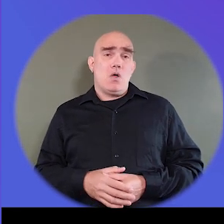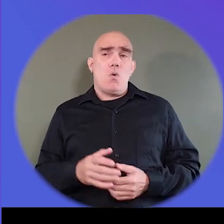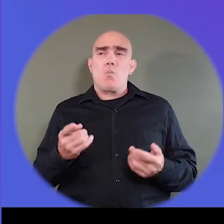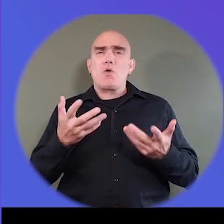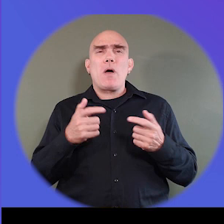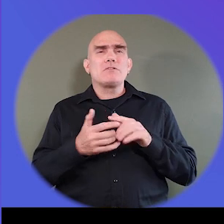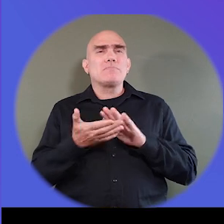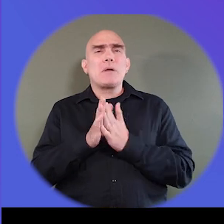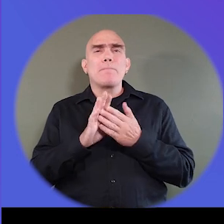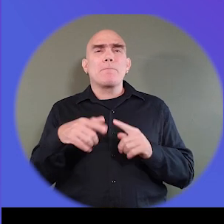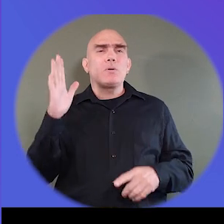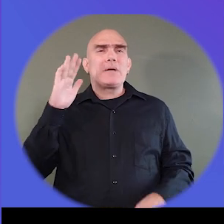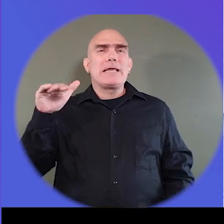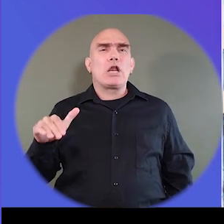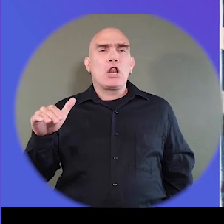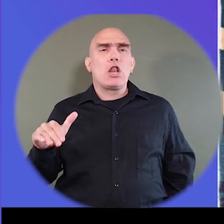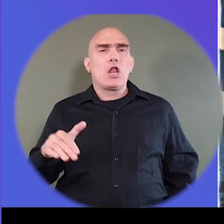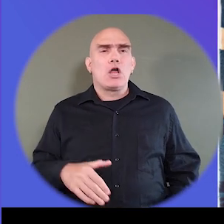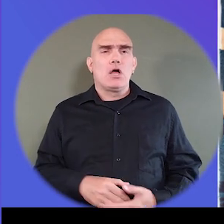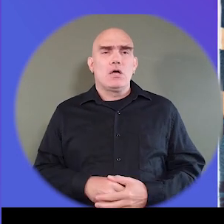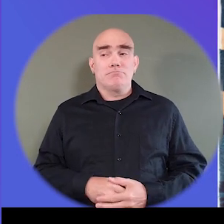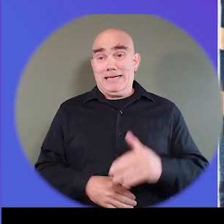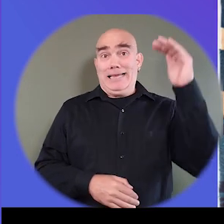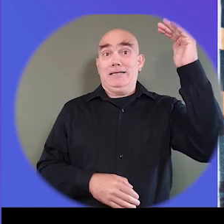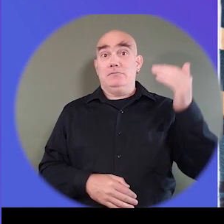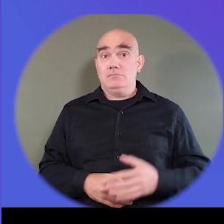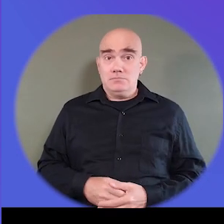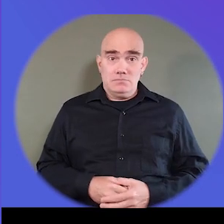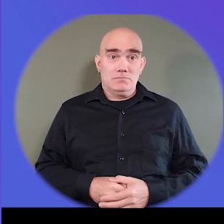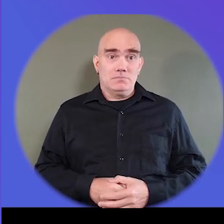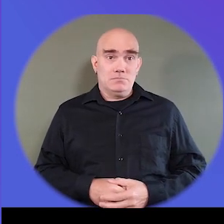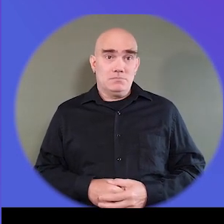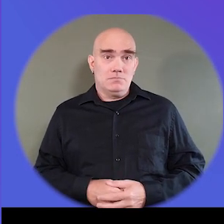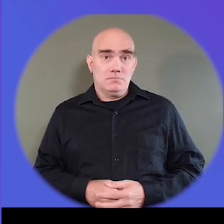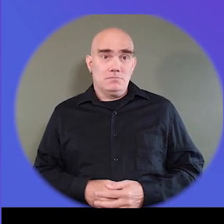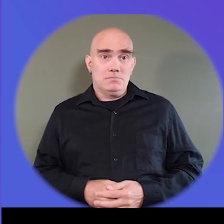what did you want to be when you were little? Big.